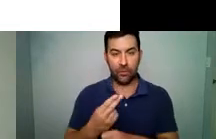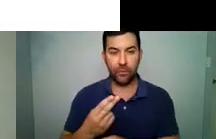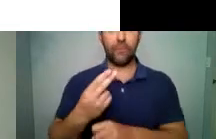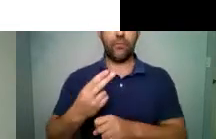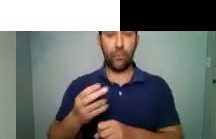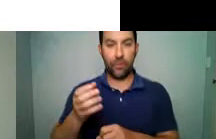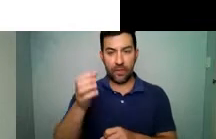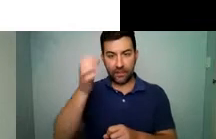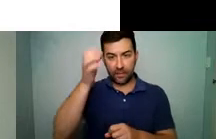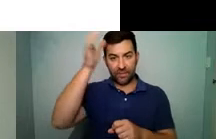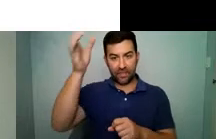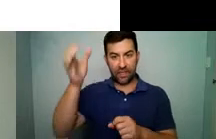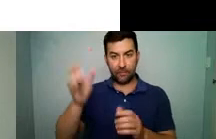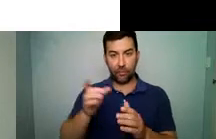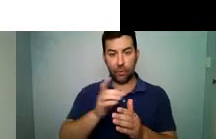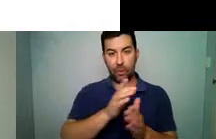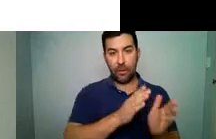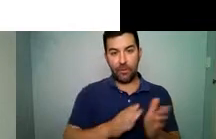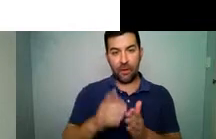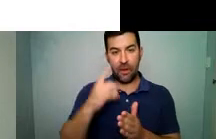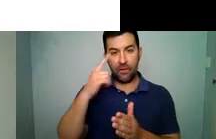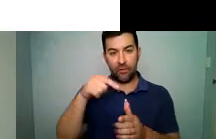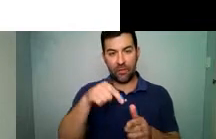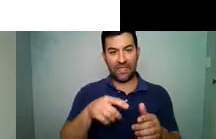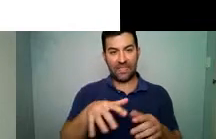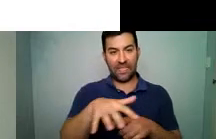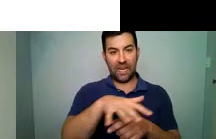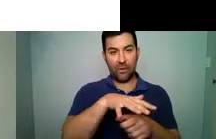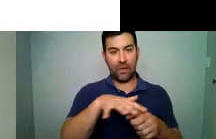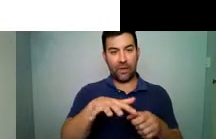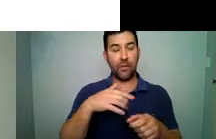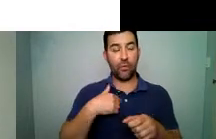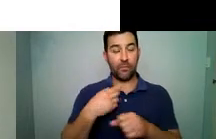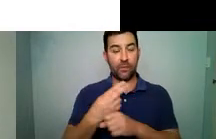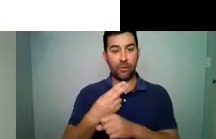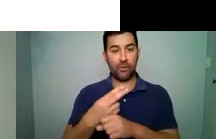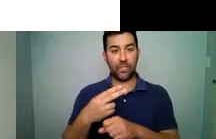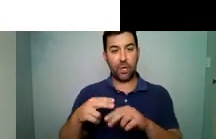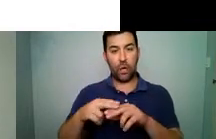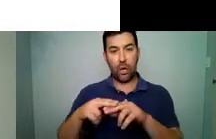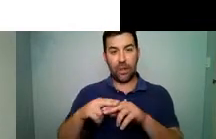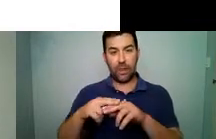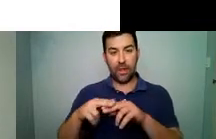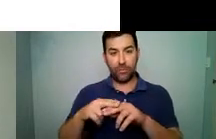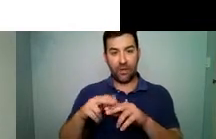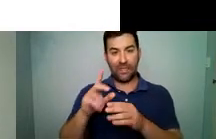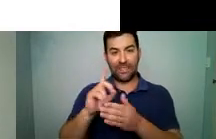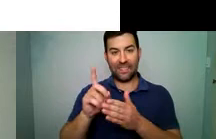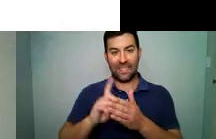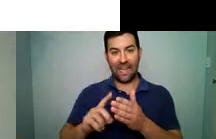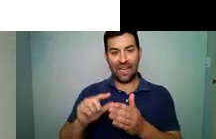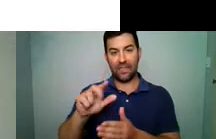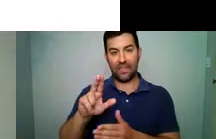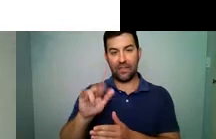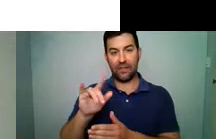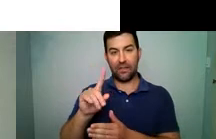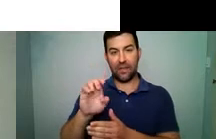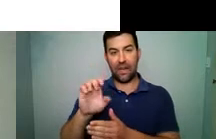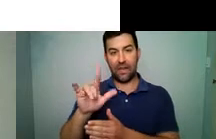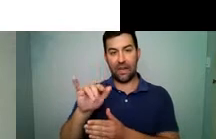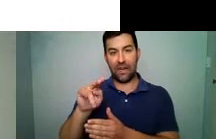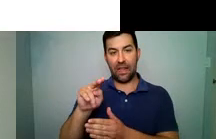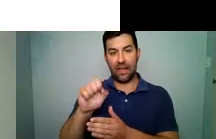conceptual plan developed for Dormont Junction specifically, we've been using our light rail design guidelines to